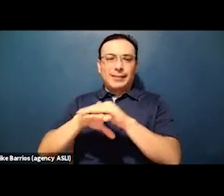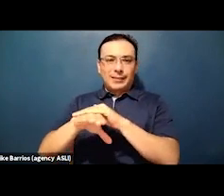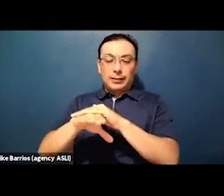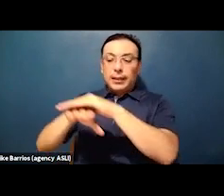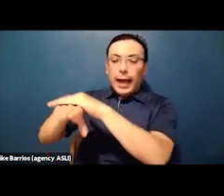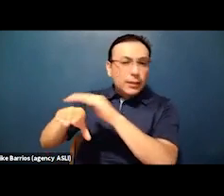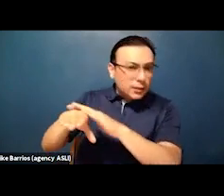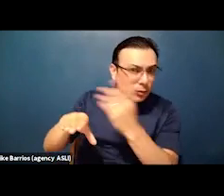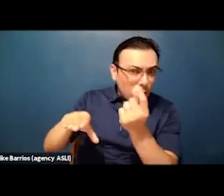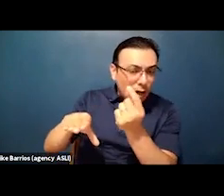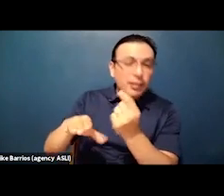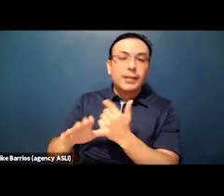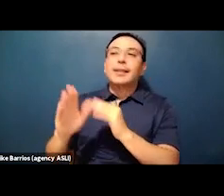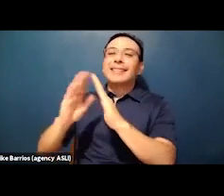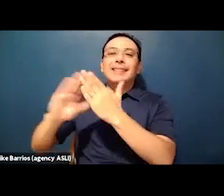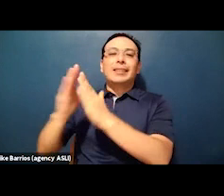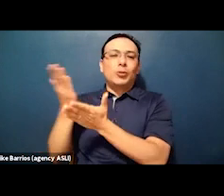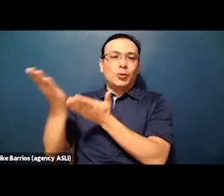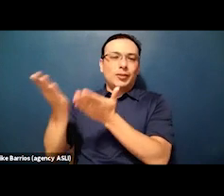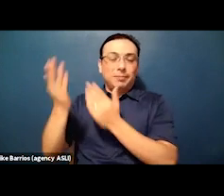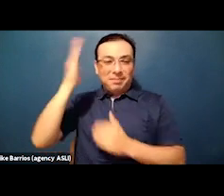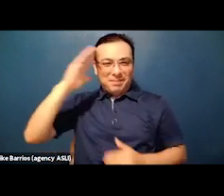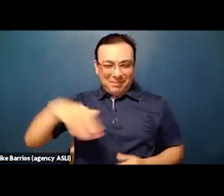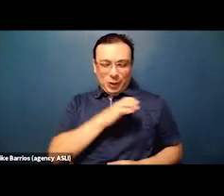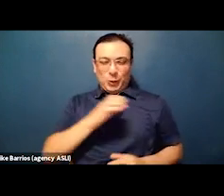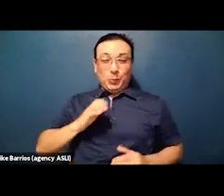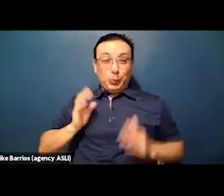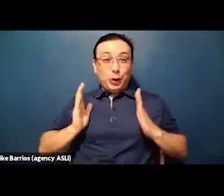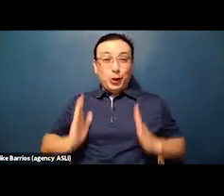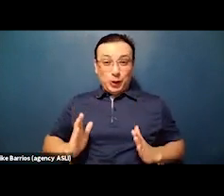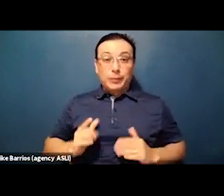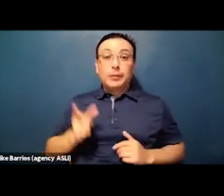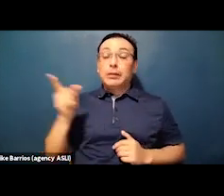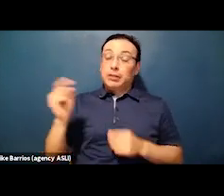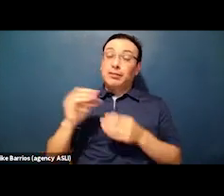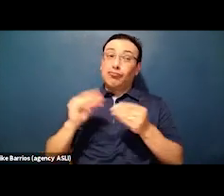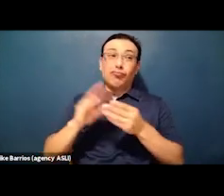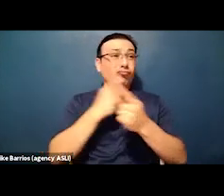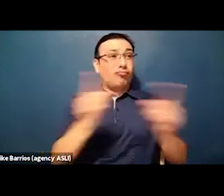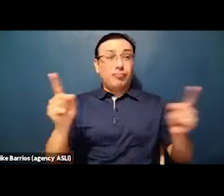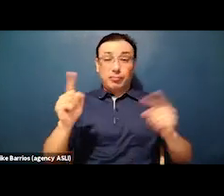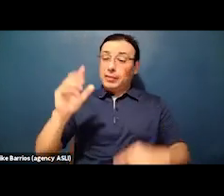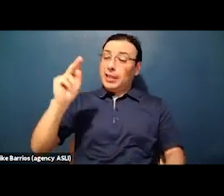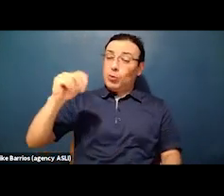that, as the commissioner says, New York City is the most accessible city in the